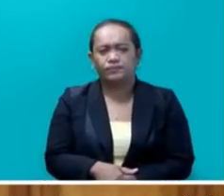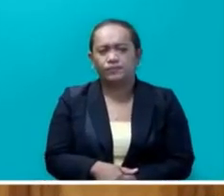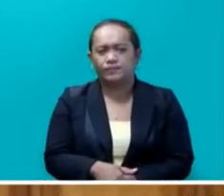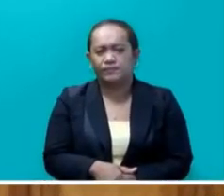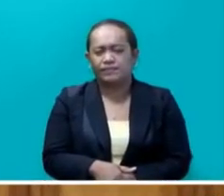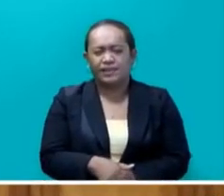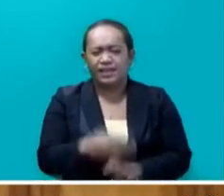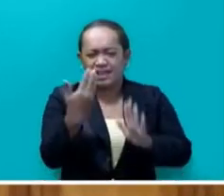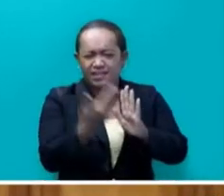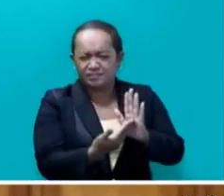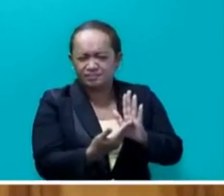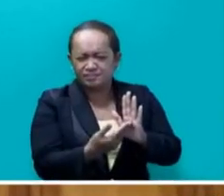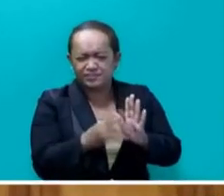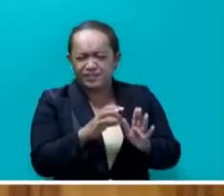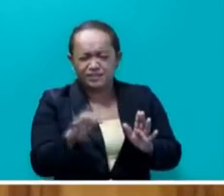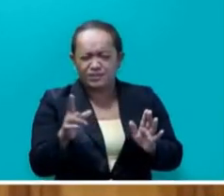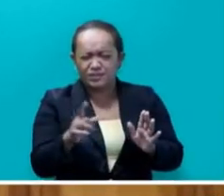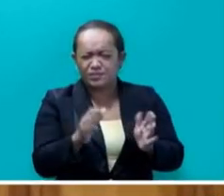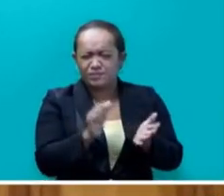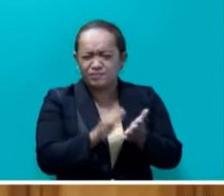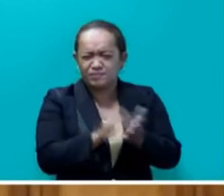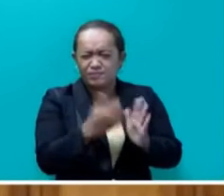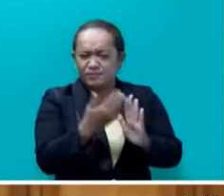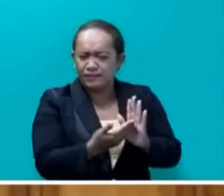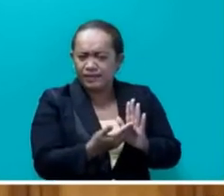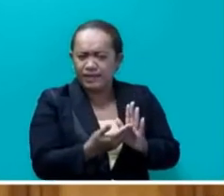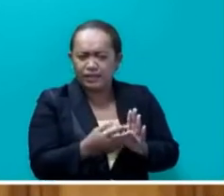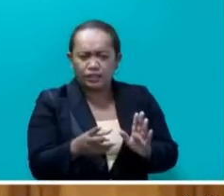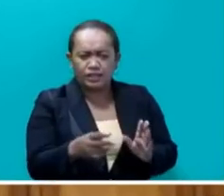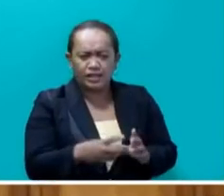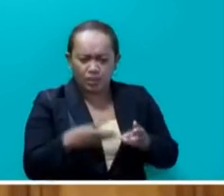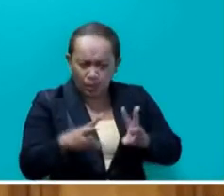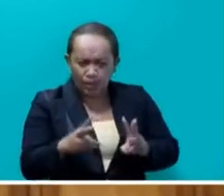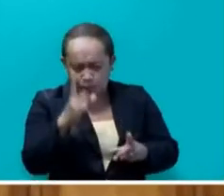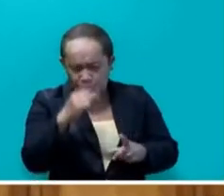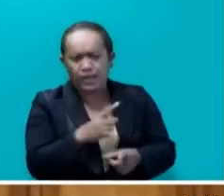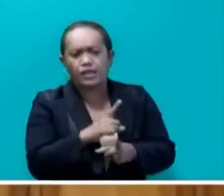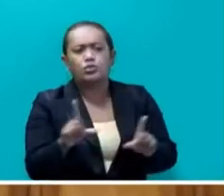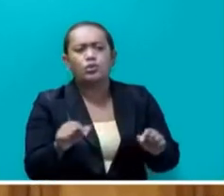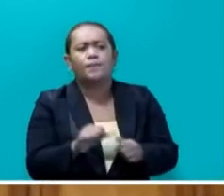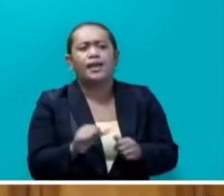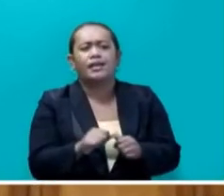far-reaching. It should not be done in this manner, Honorable Speaker. And we could do a better job